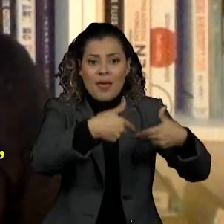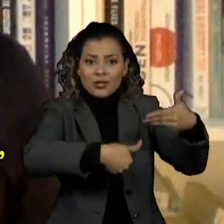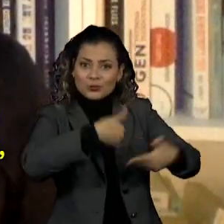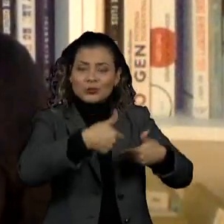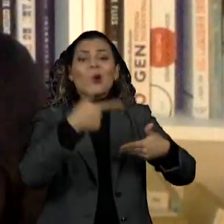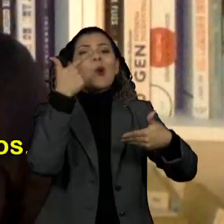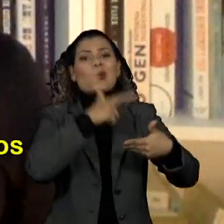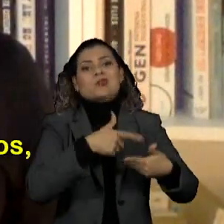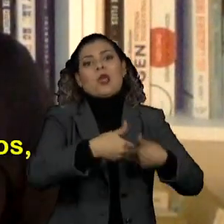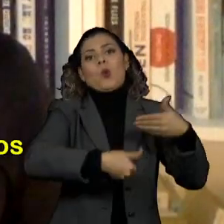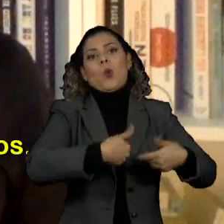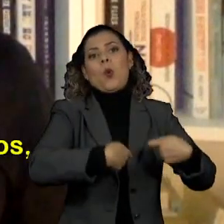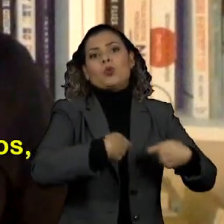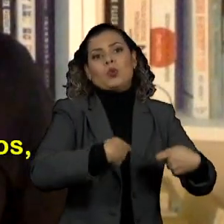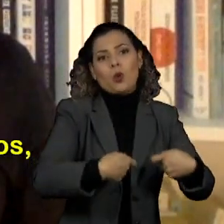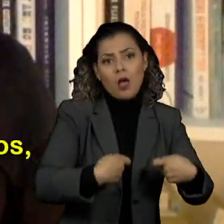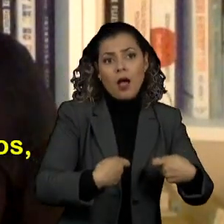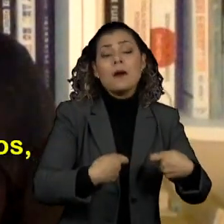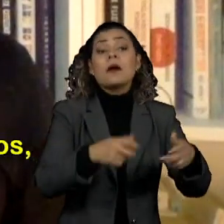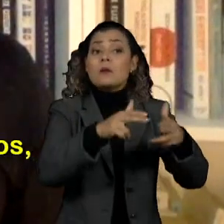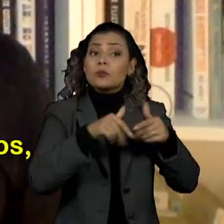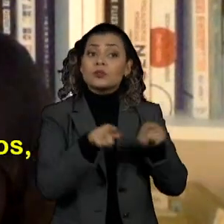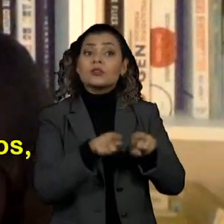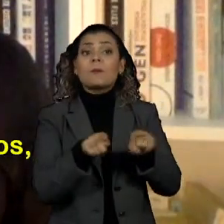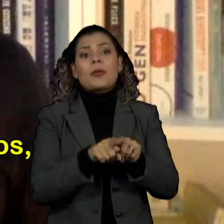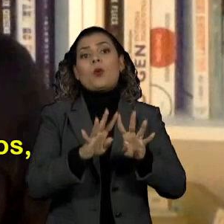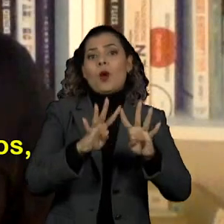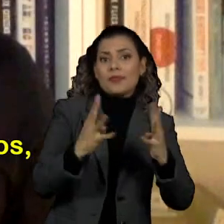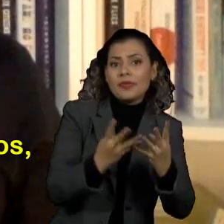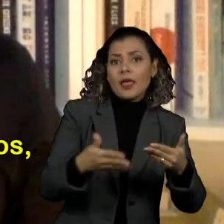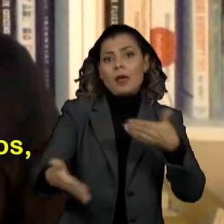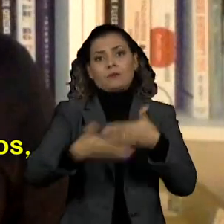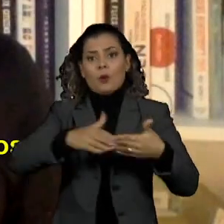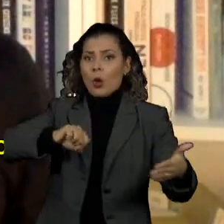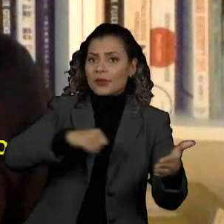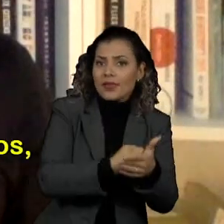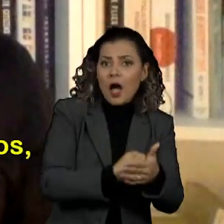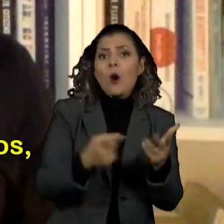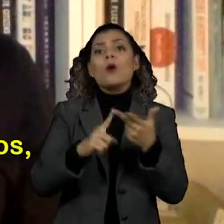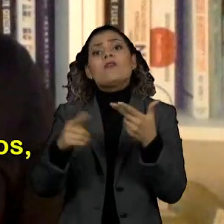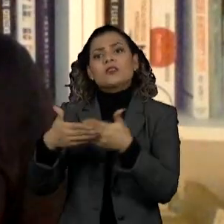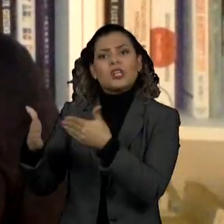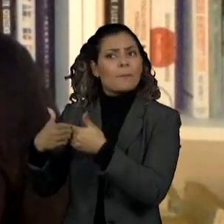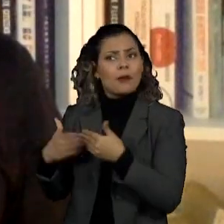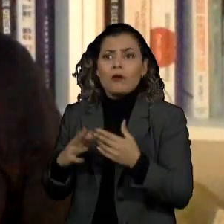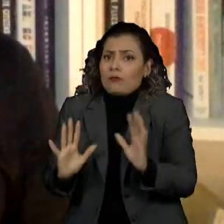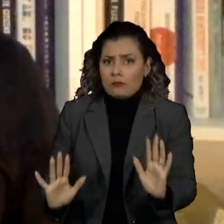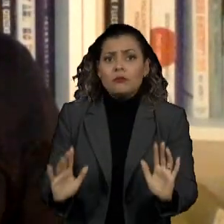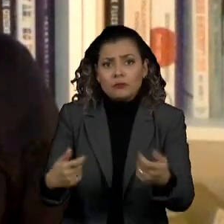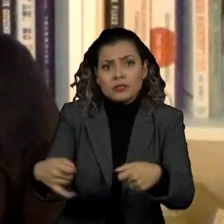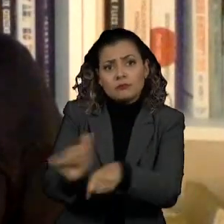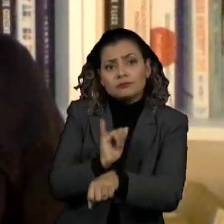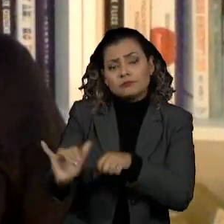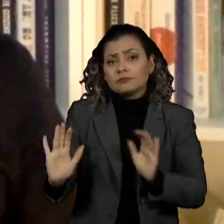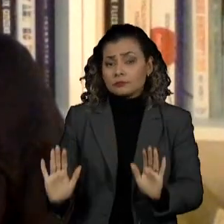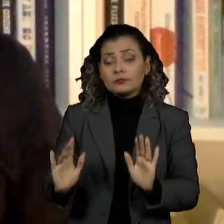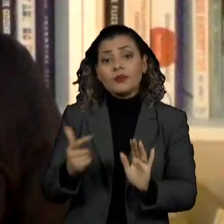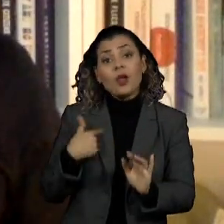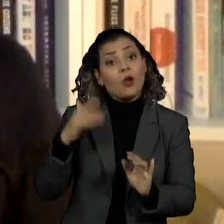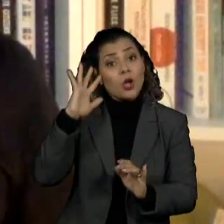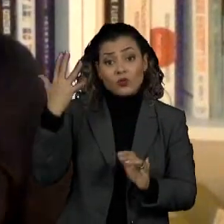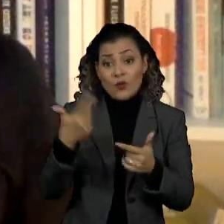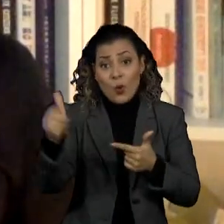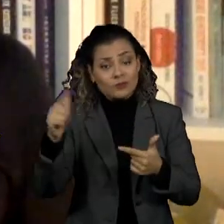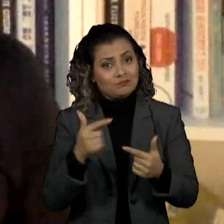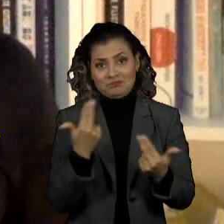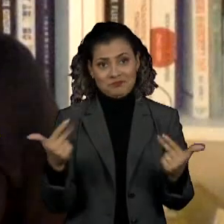virus, we are still in the middle of this cycle of quarantine and lockdown and shutdown. And there is, and of course, there is no way around